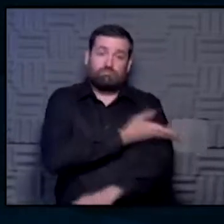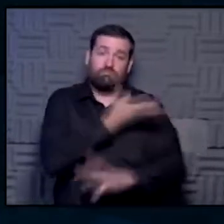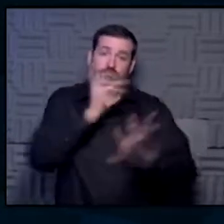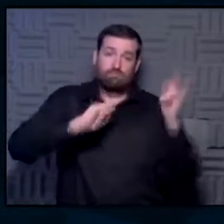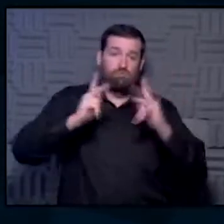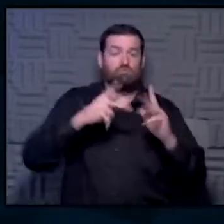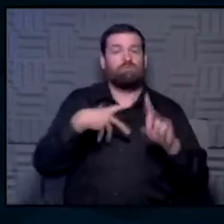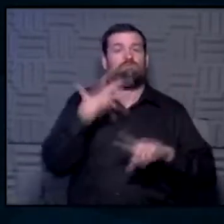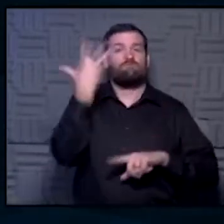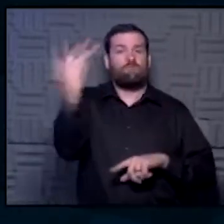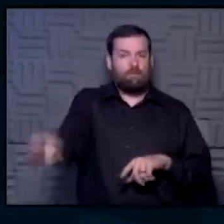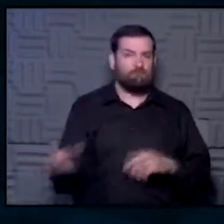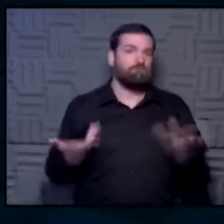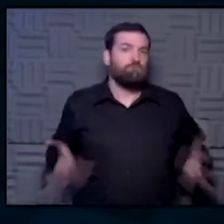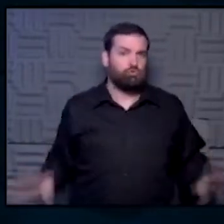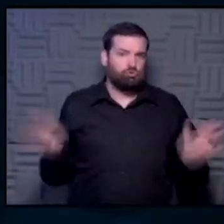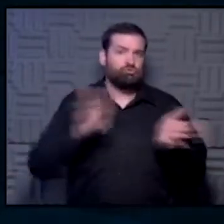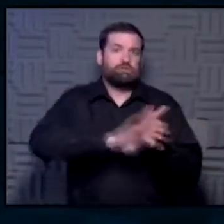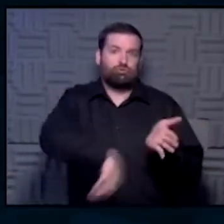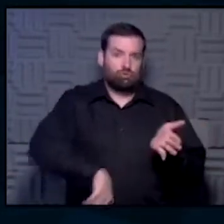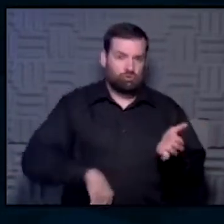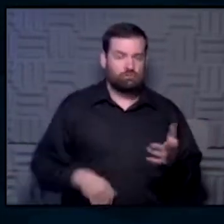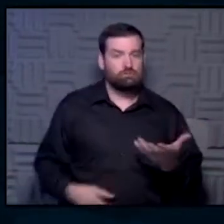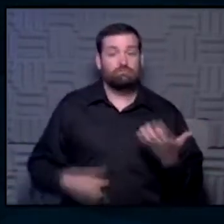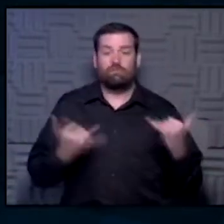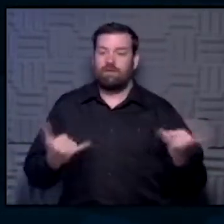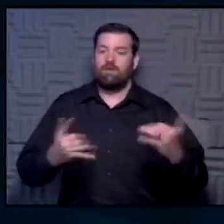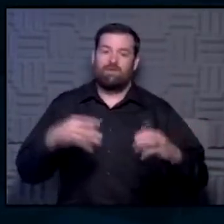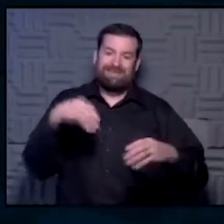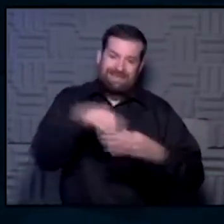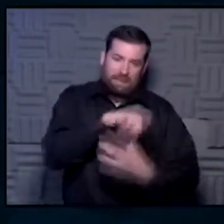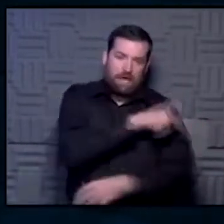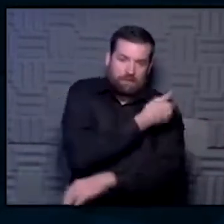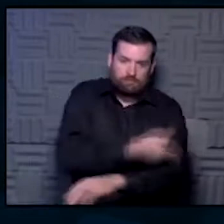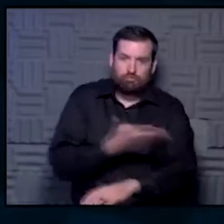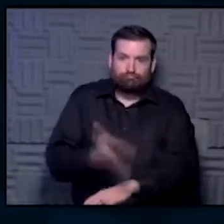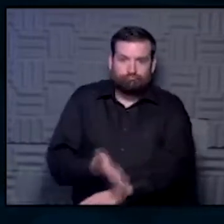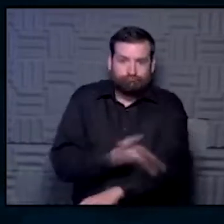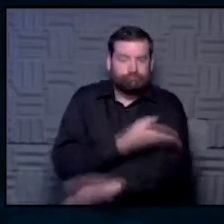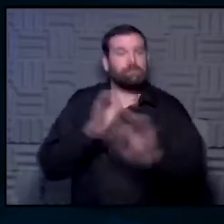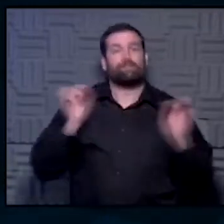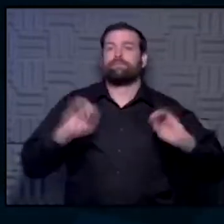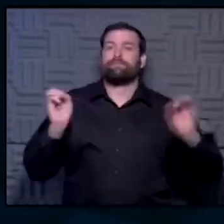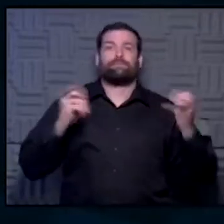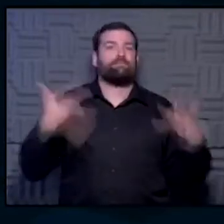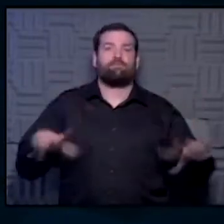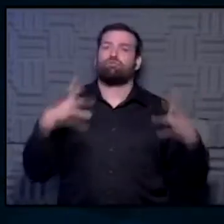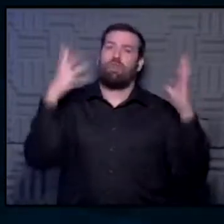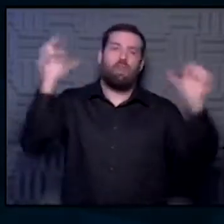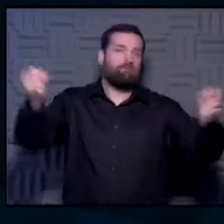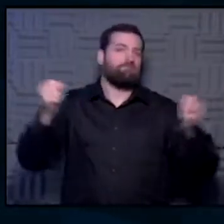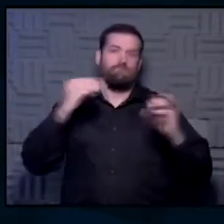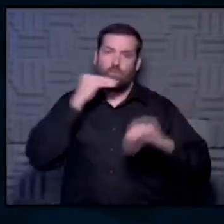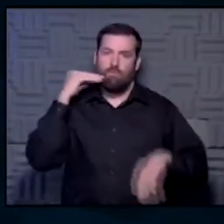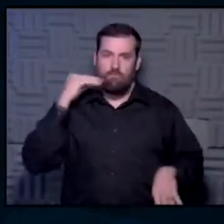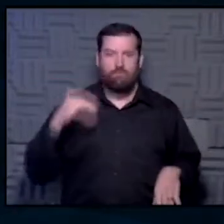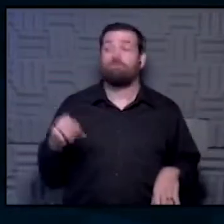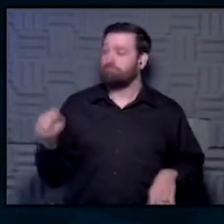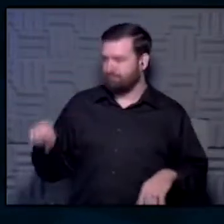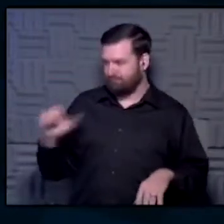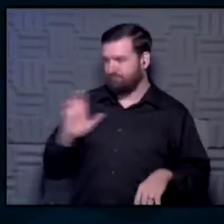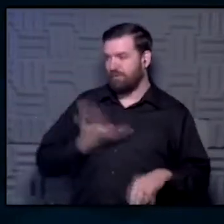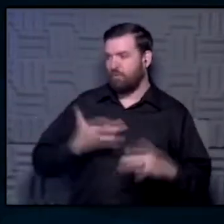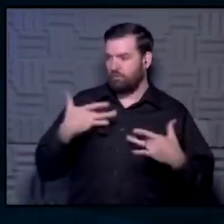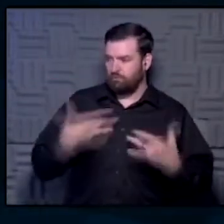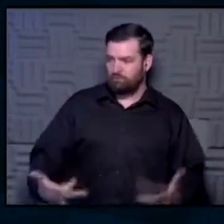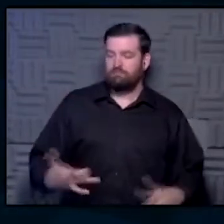at this point, have anybody in the hospital recovering. Everyone has went home. So, yeah, that's been our trend,